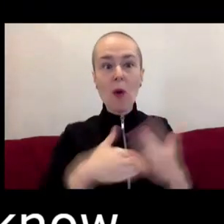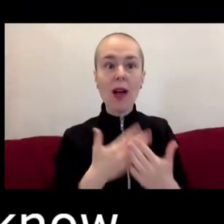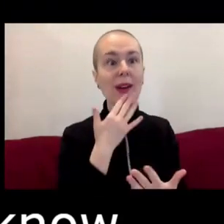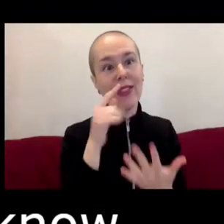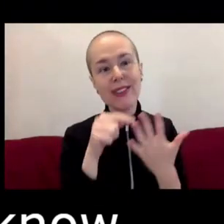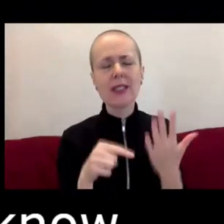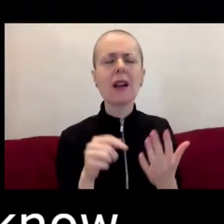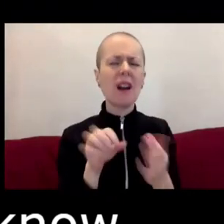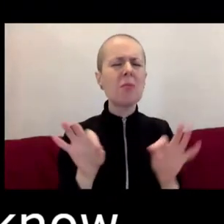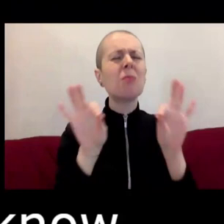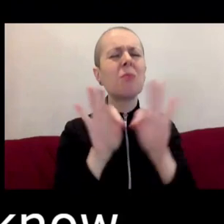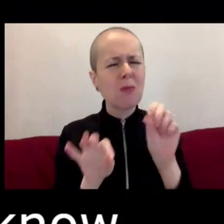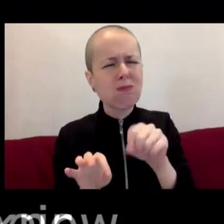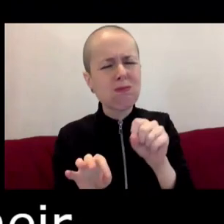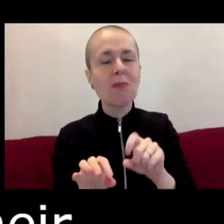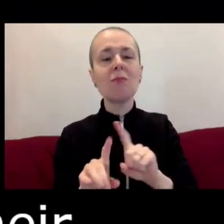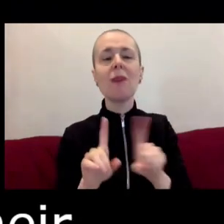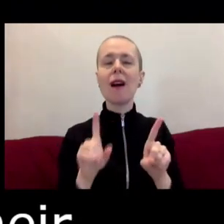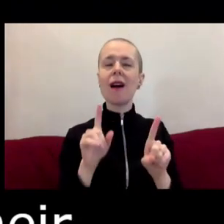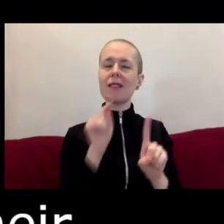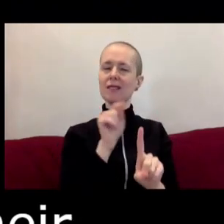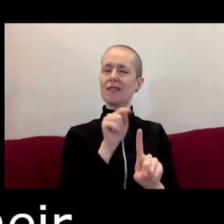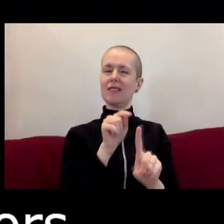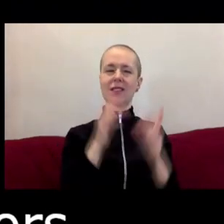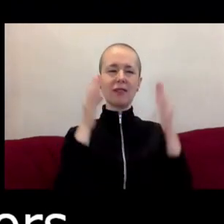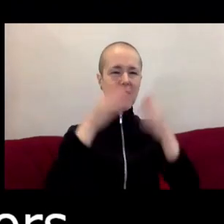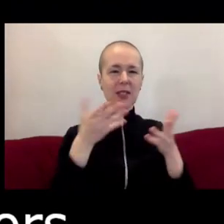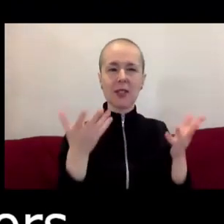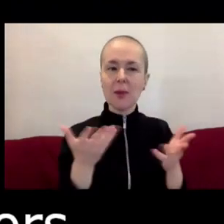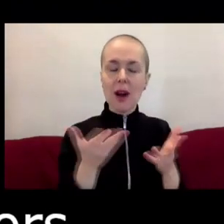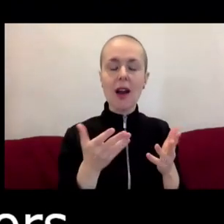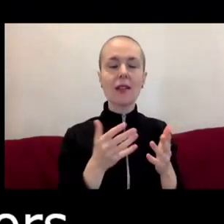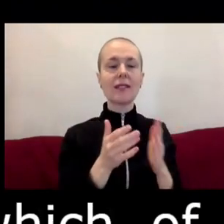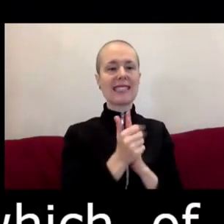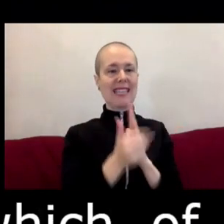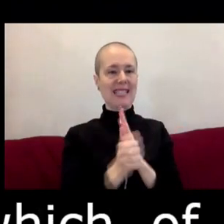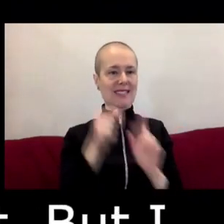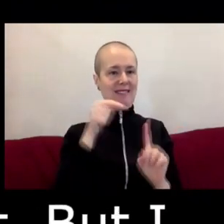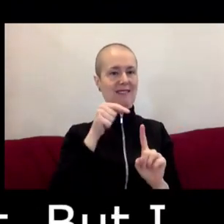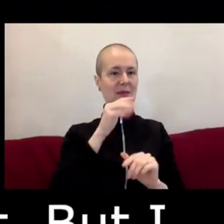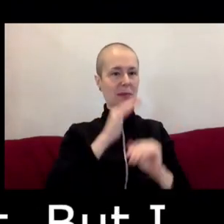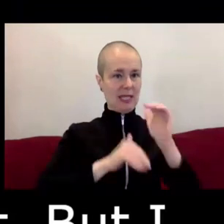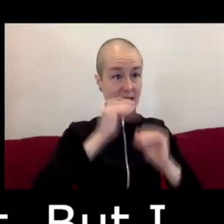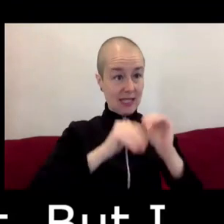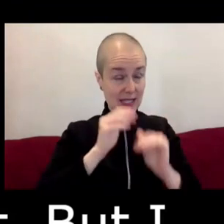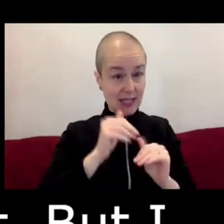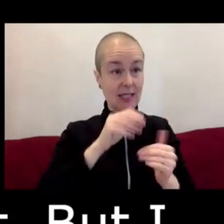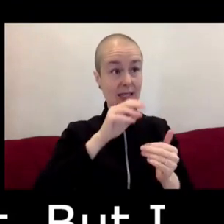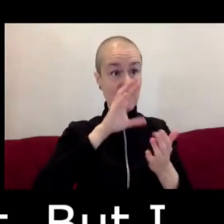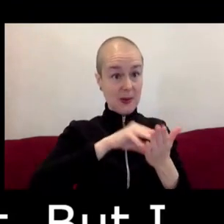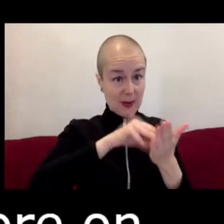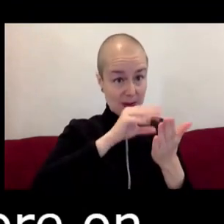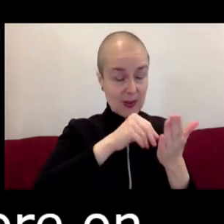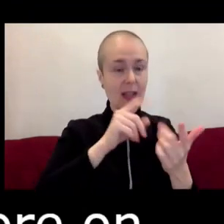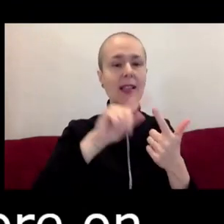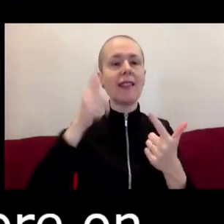course be important, but I think we are focusing more on building skills that help them in the end